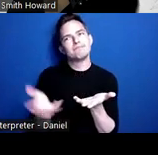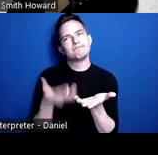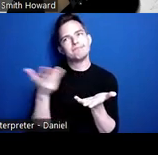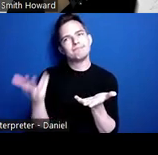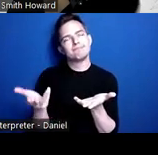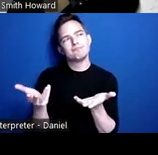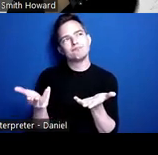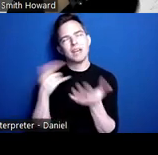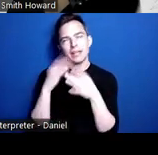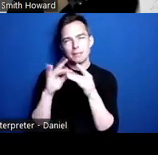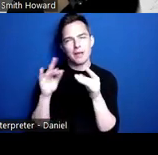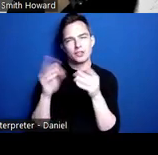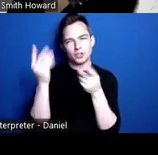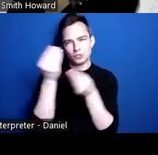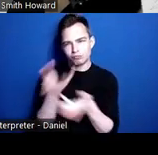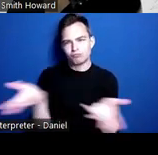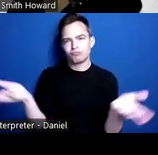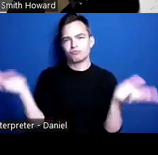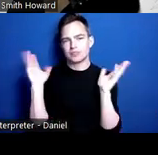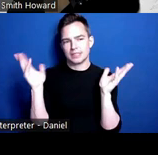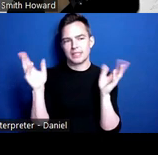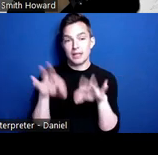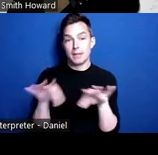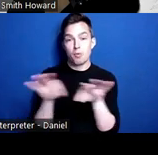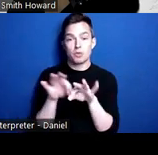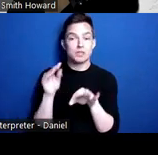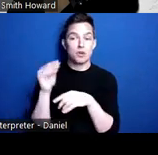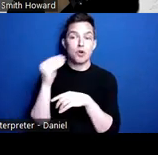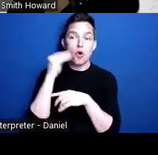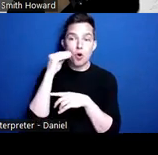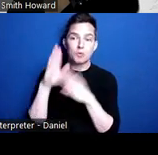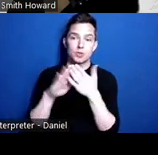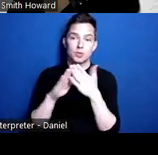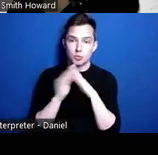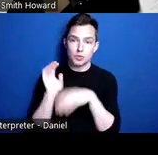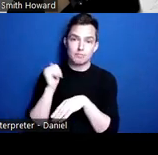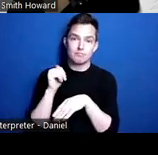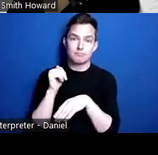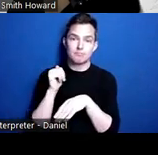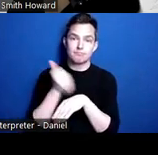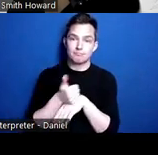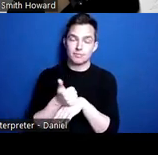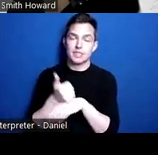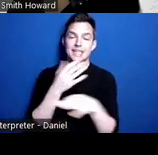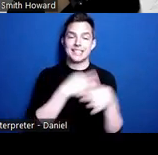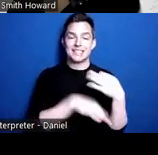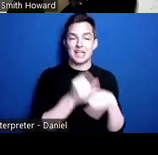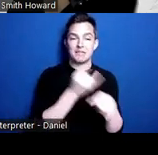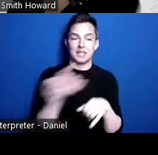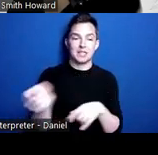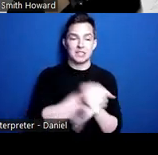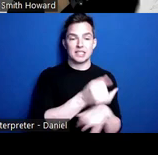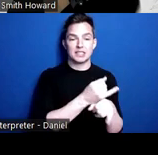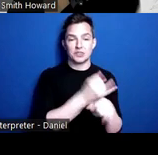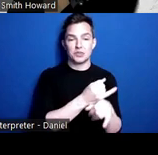I think the message is getting out there about the importance of home and community over institutions, but